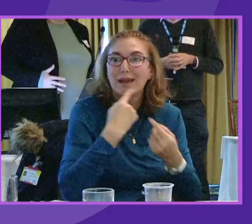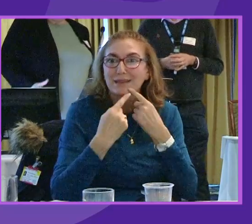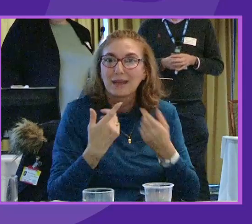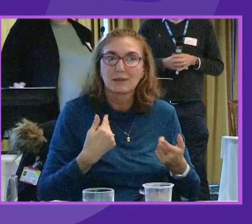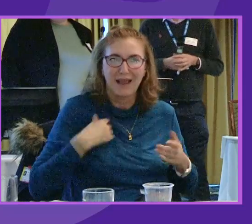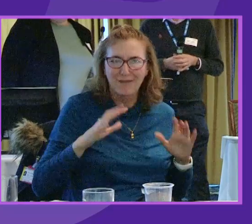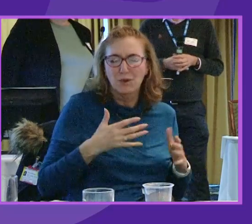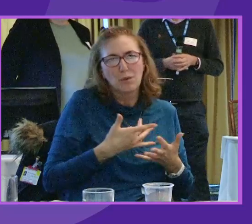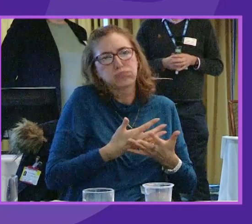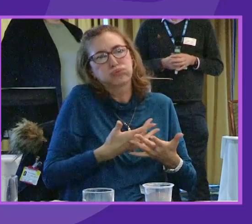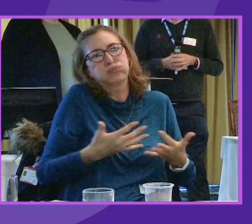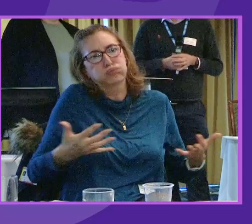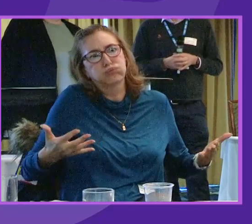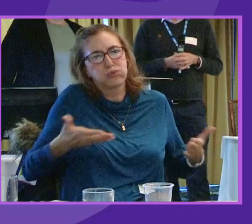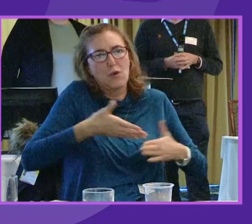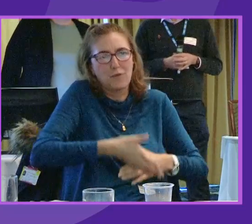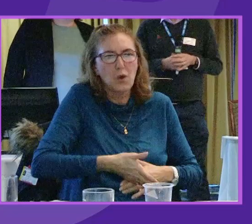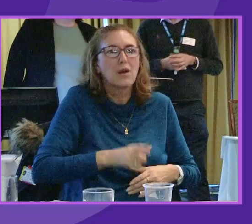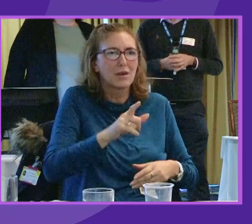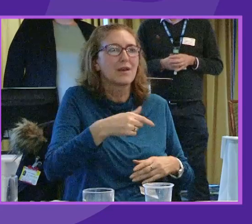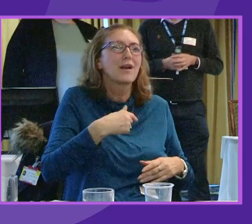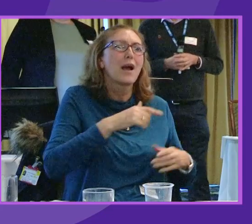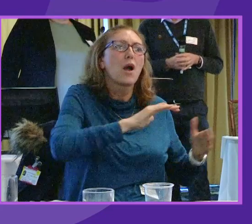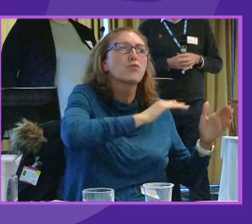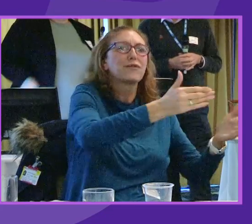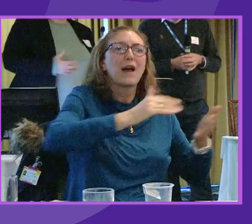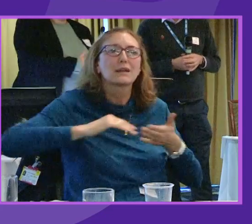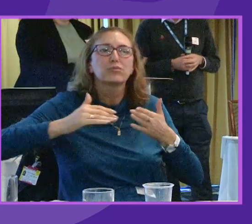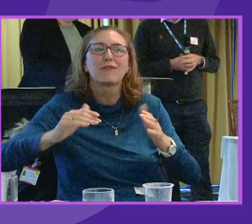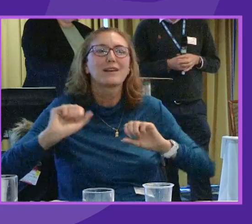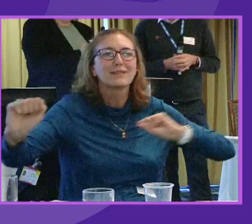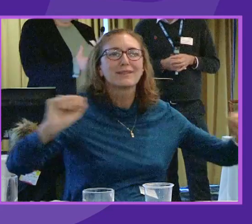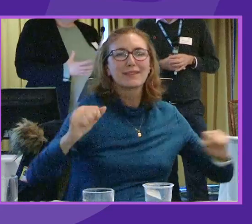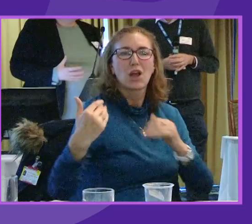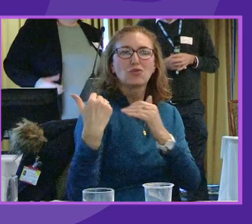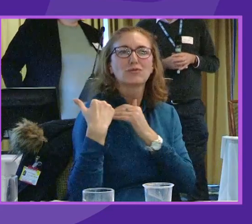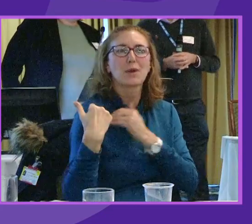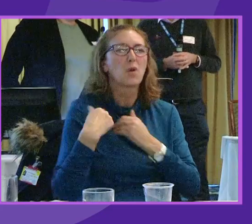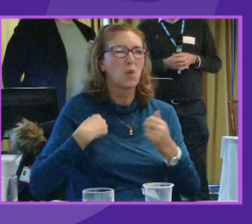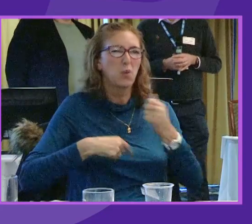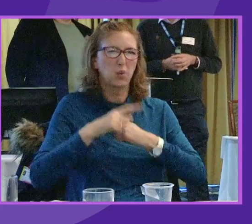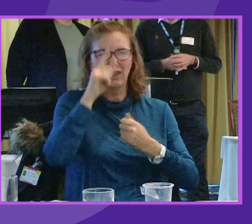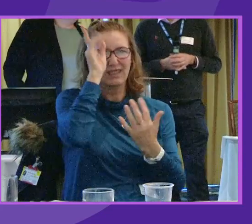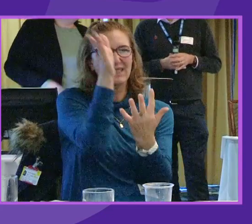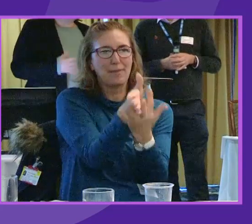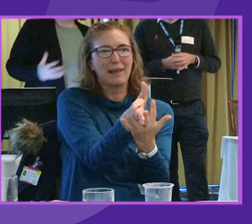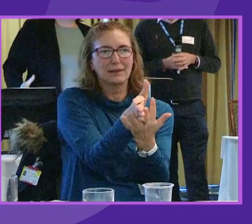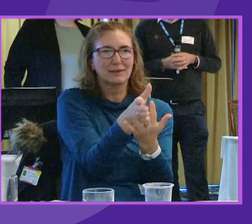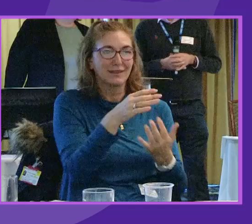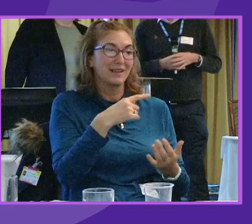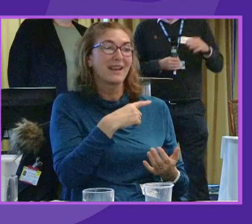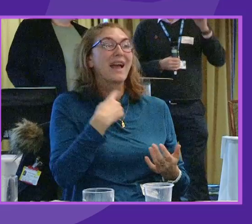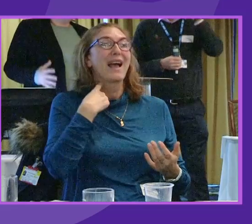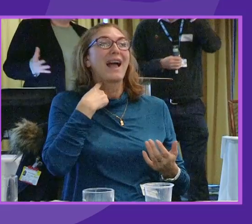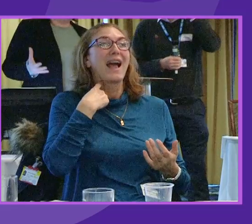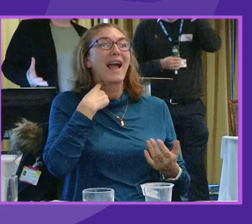patients' data around that kind of system. So yeah, we've split some of the provider responsibilities, and yeah, it was quite telling, Claire, that you kind of introduced